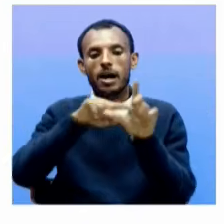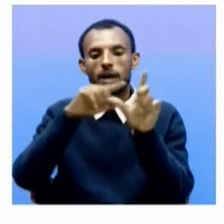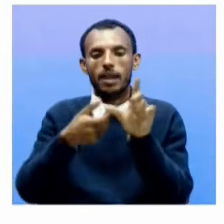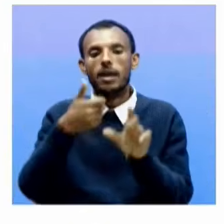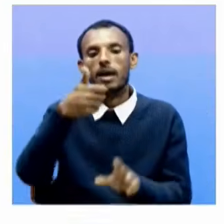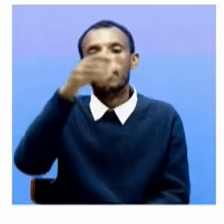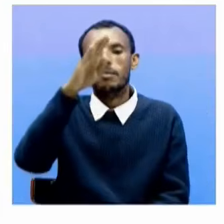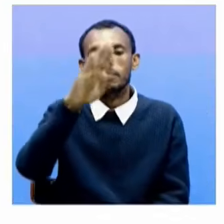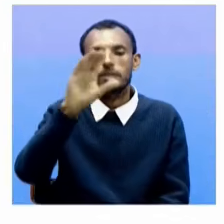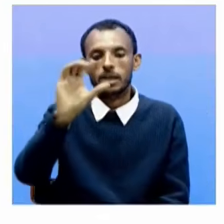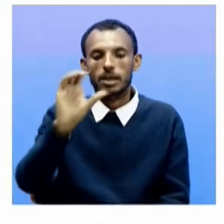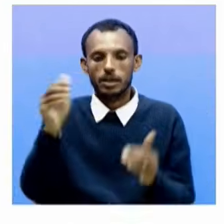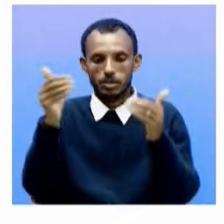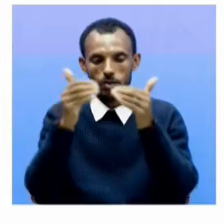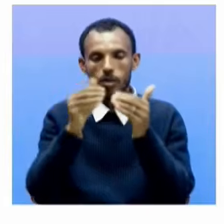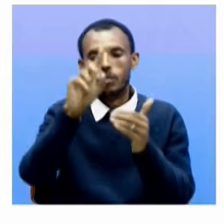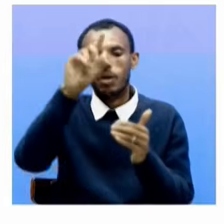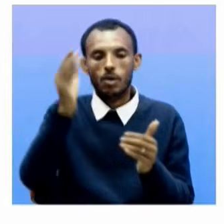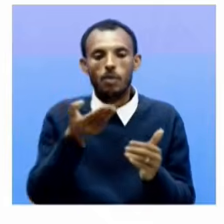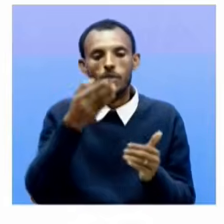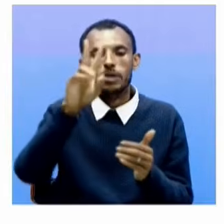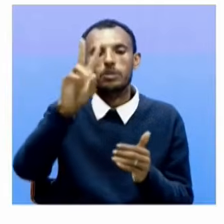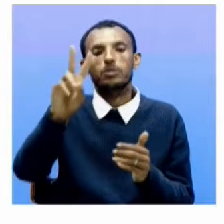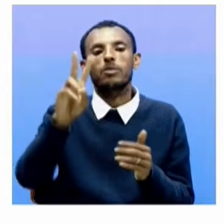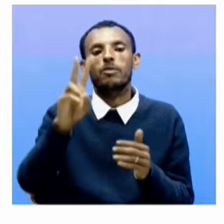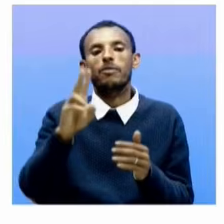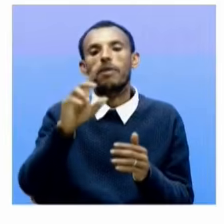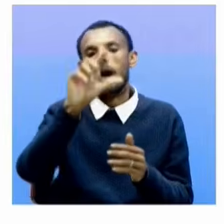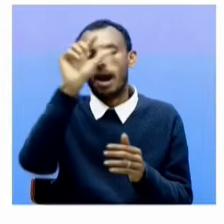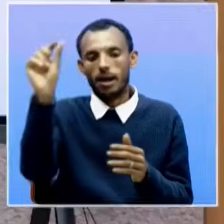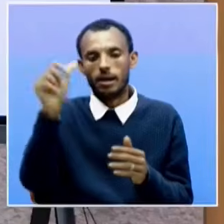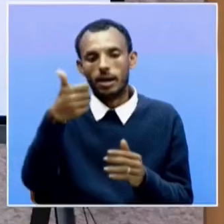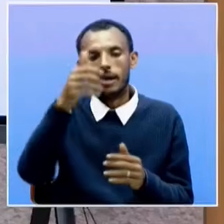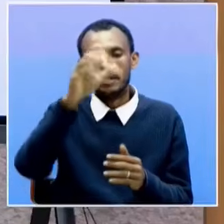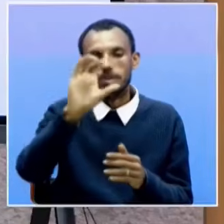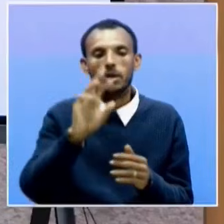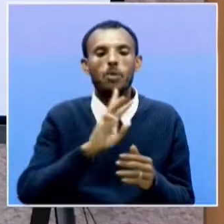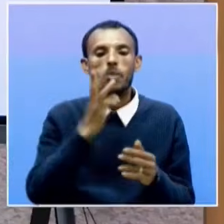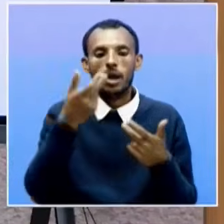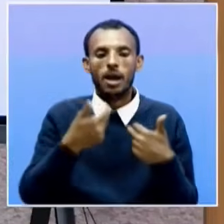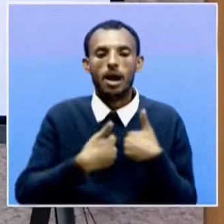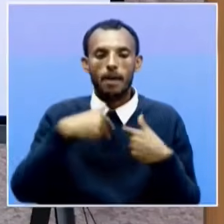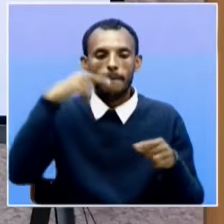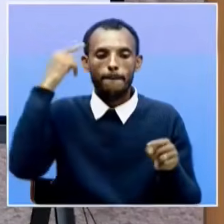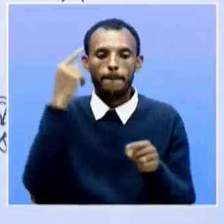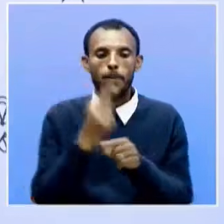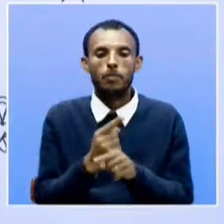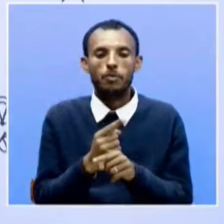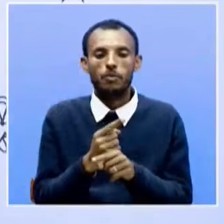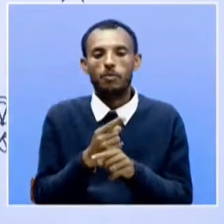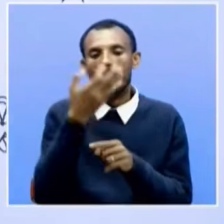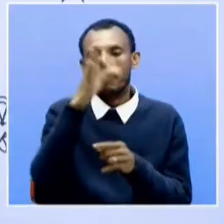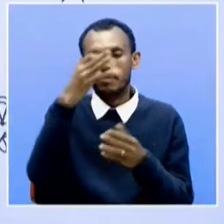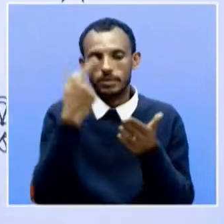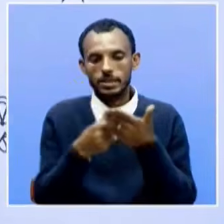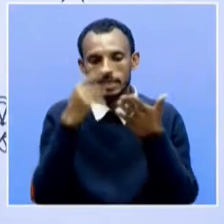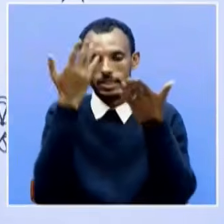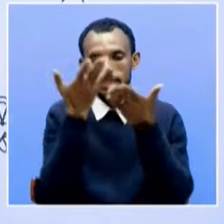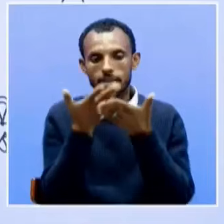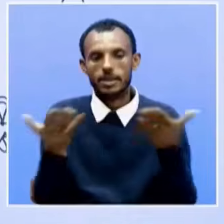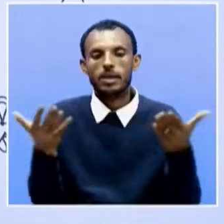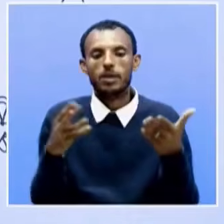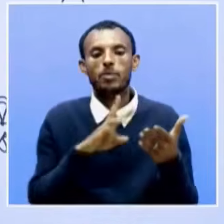half of the degree measure of the arc AC. Okay, we have seen the proof of this thing. Okay,